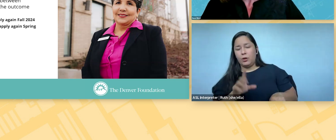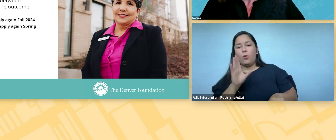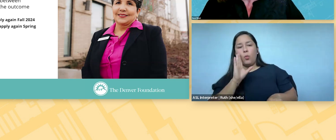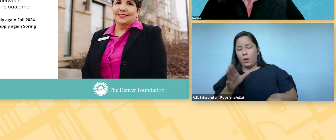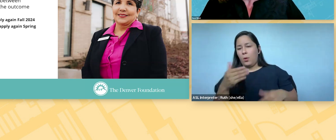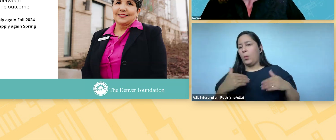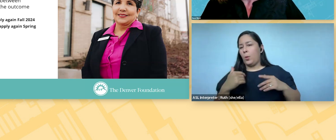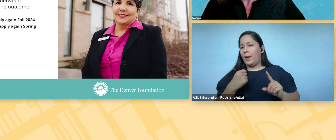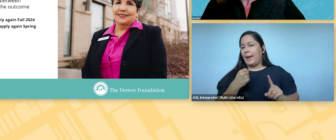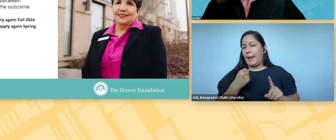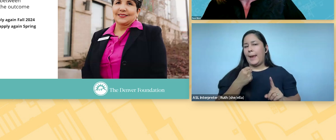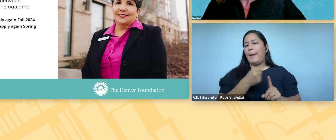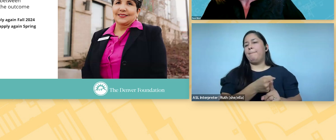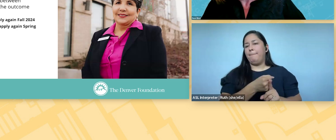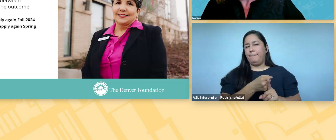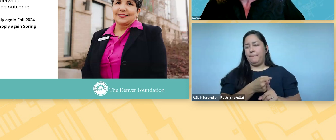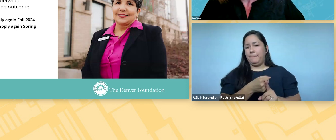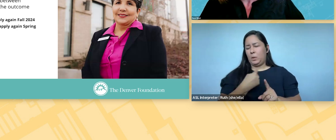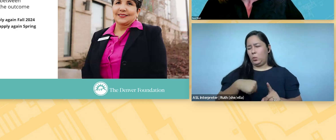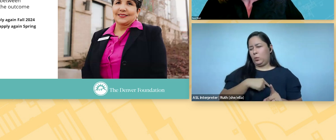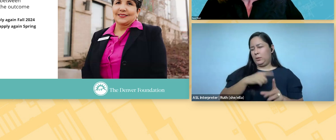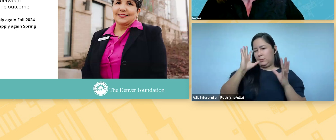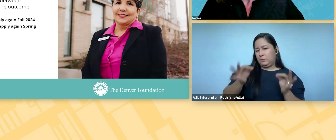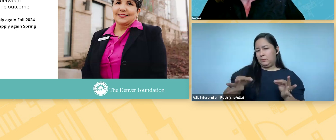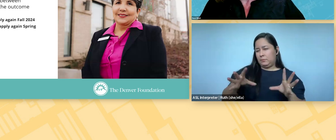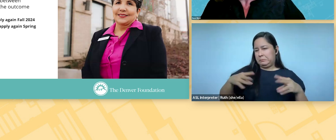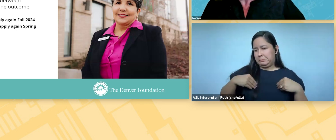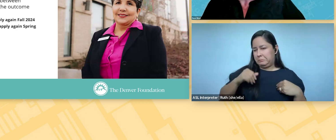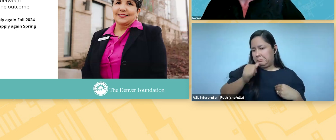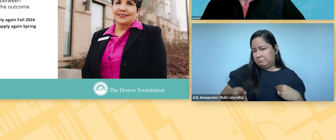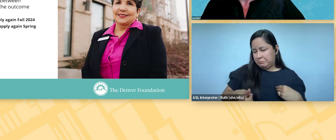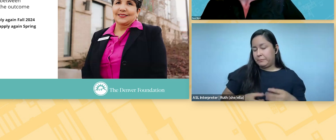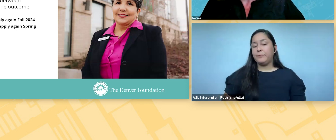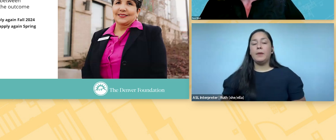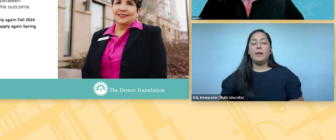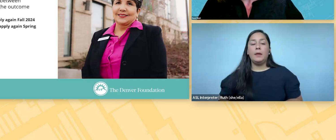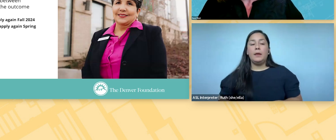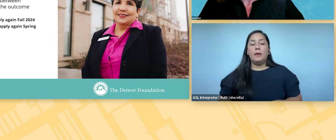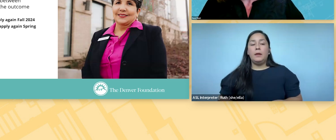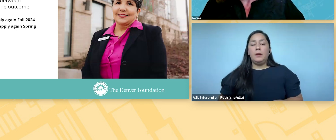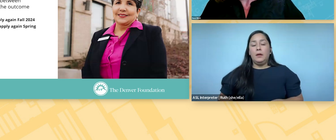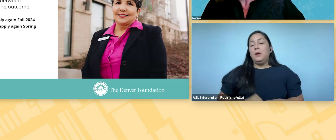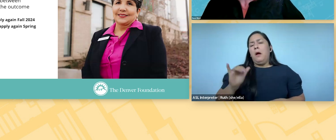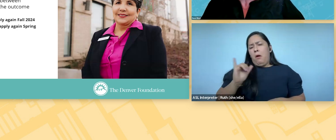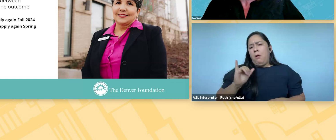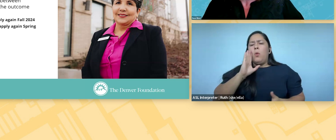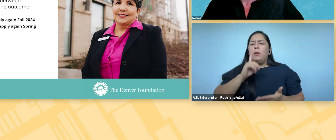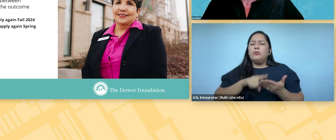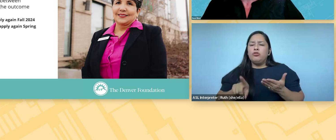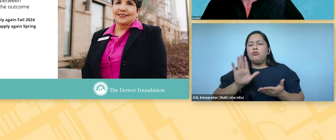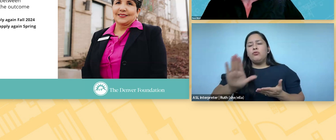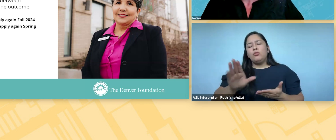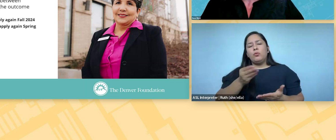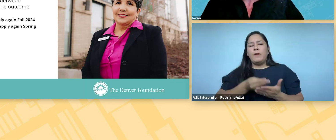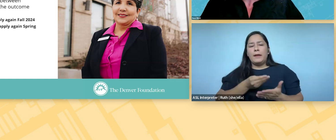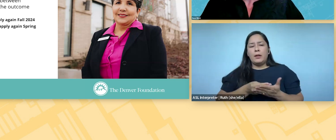fundamental part of how we decide that your application is a fit. We also look at your financial viability to